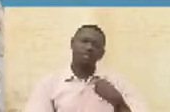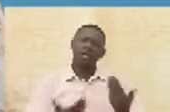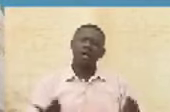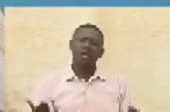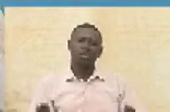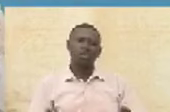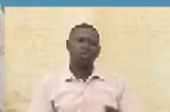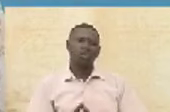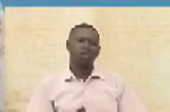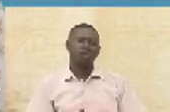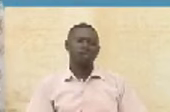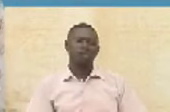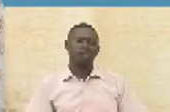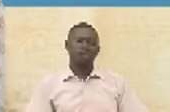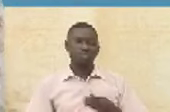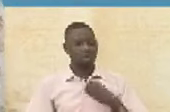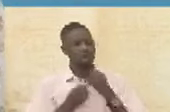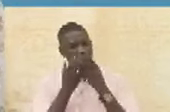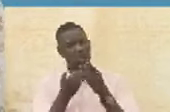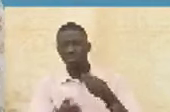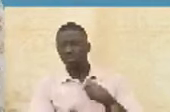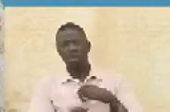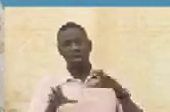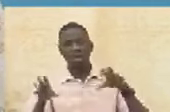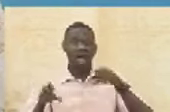told them I am not a witch.